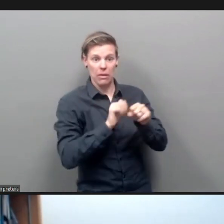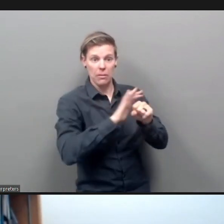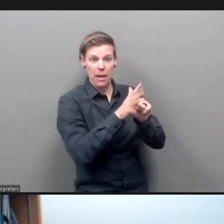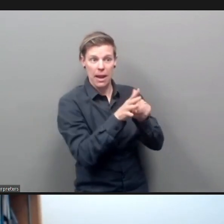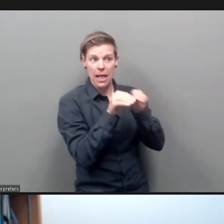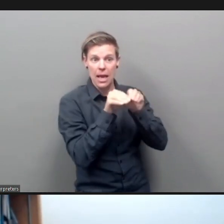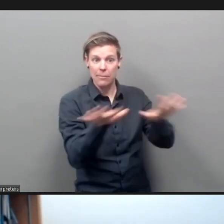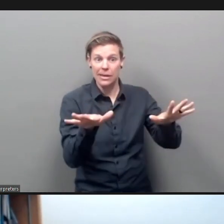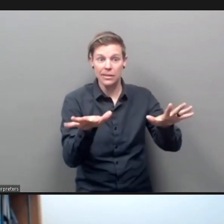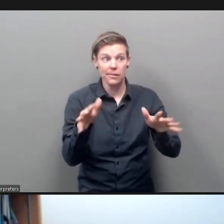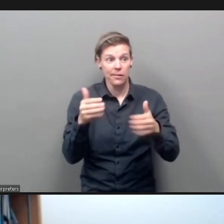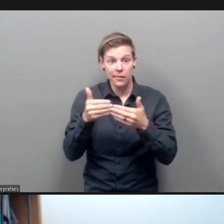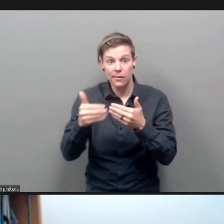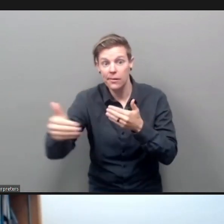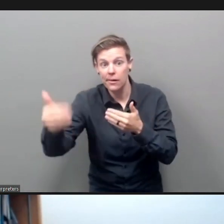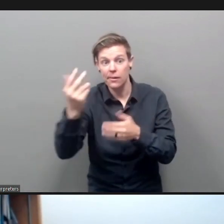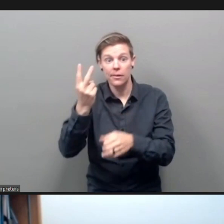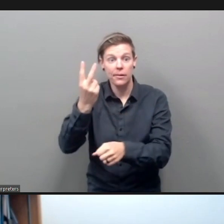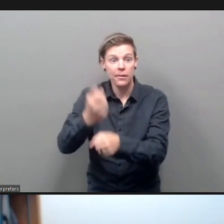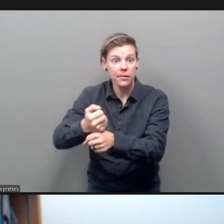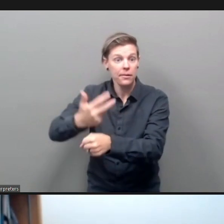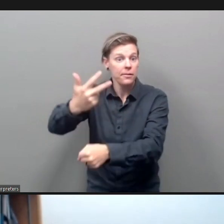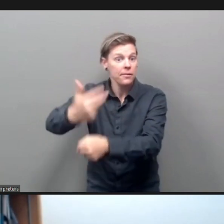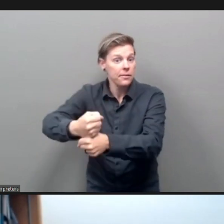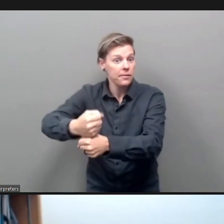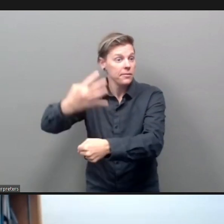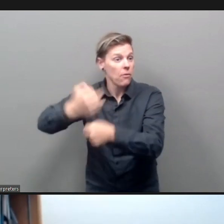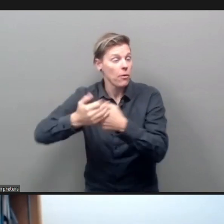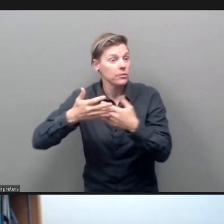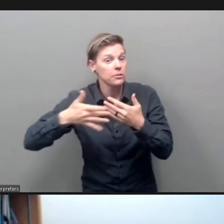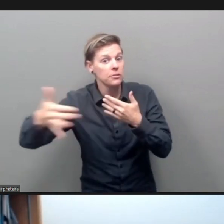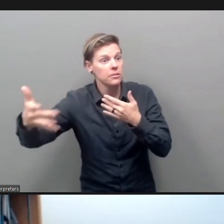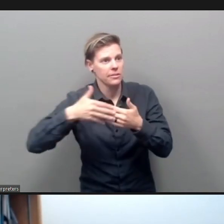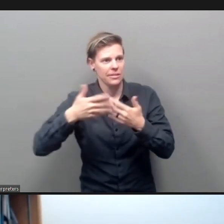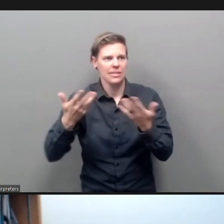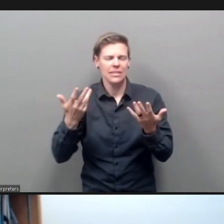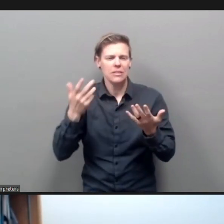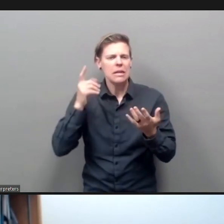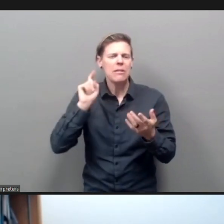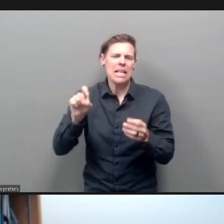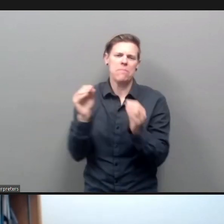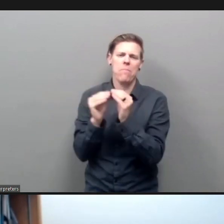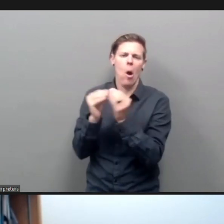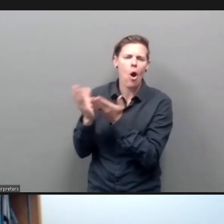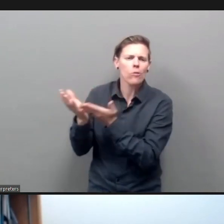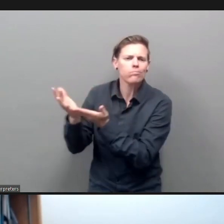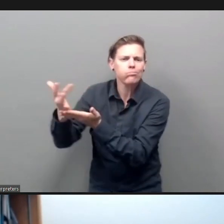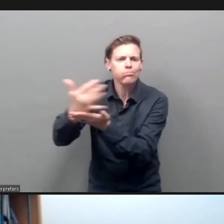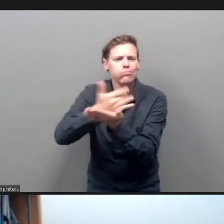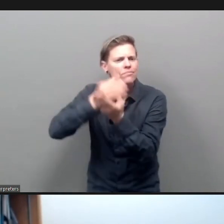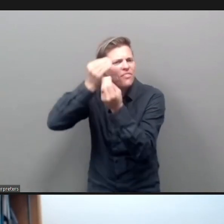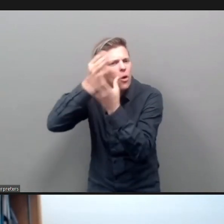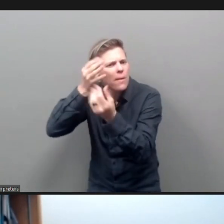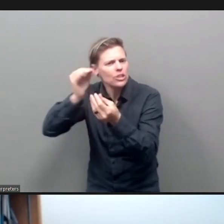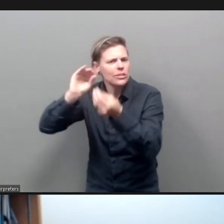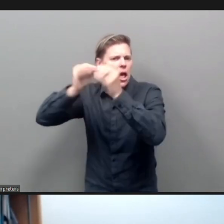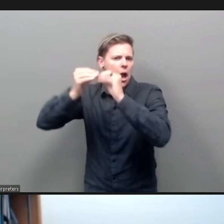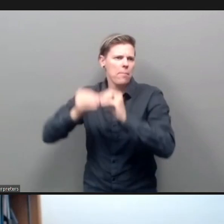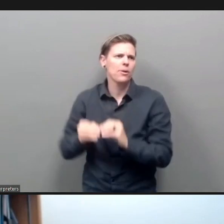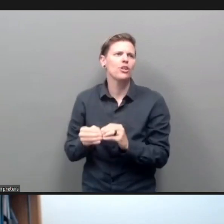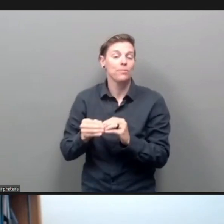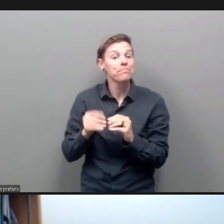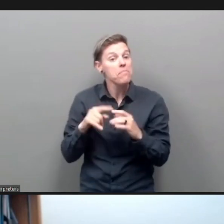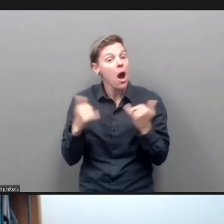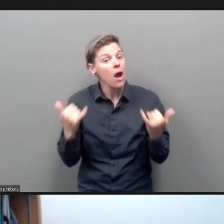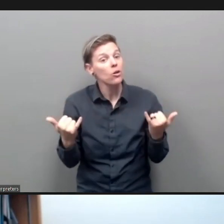yes, but you know, we just need a lot more evidence and data. The good news is, the really, really good news is, just like we're seeing